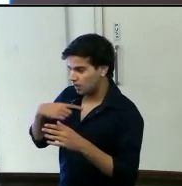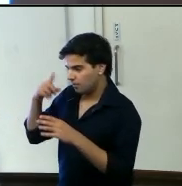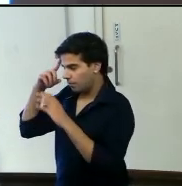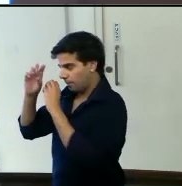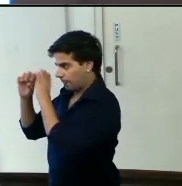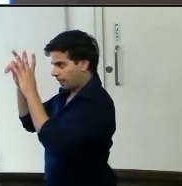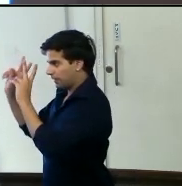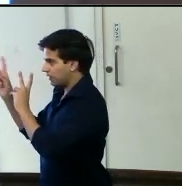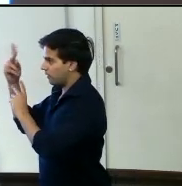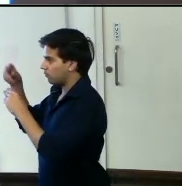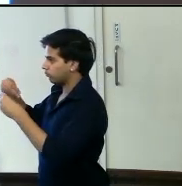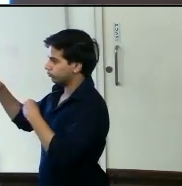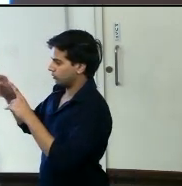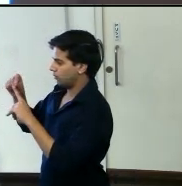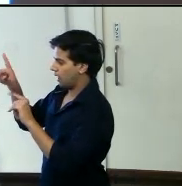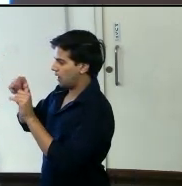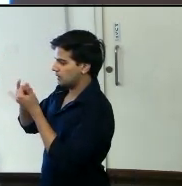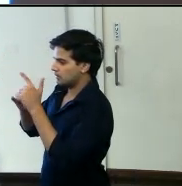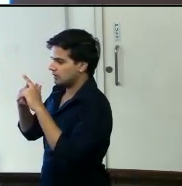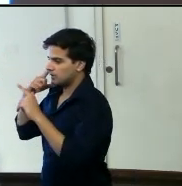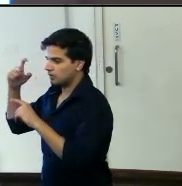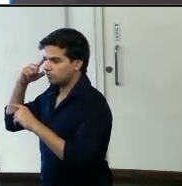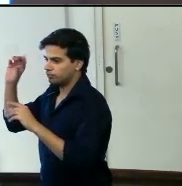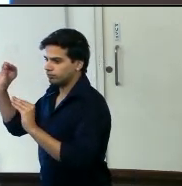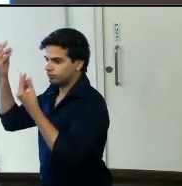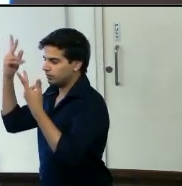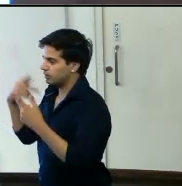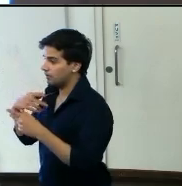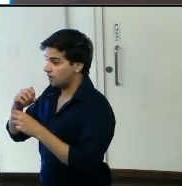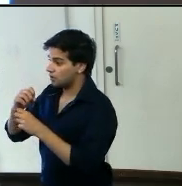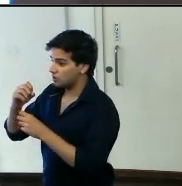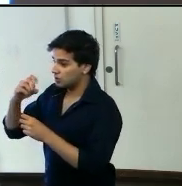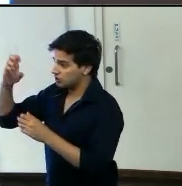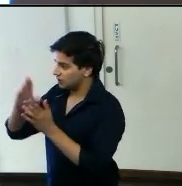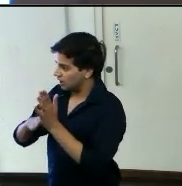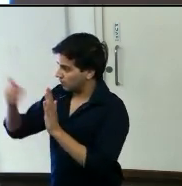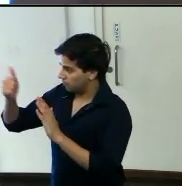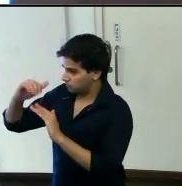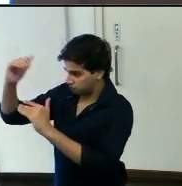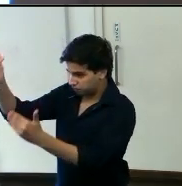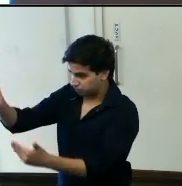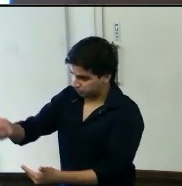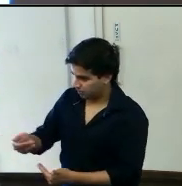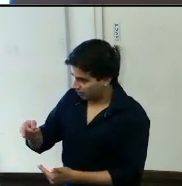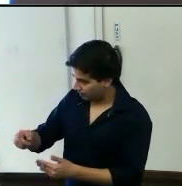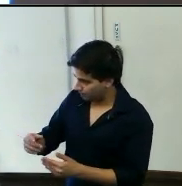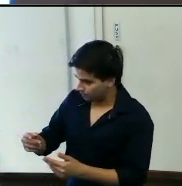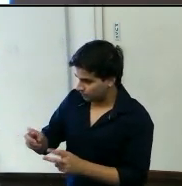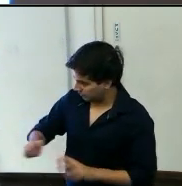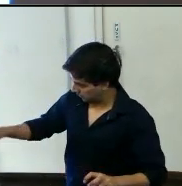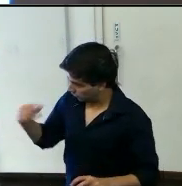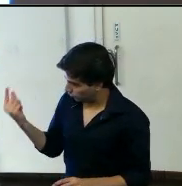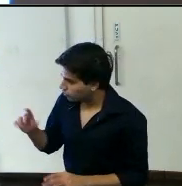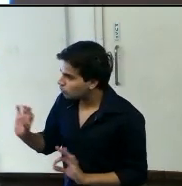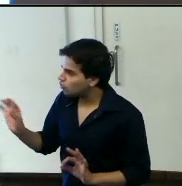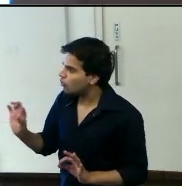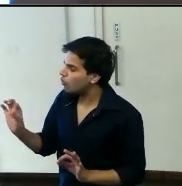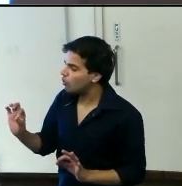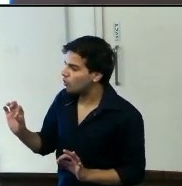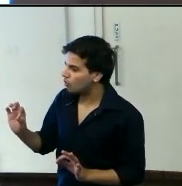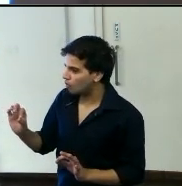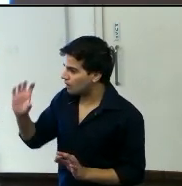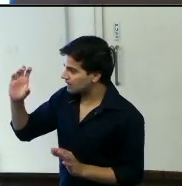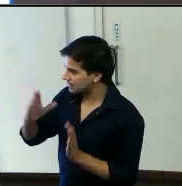different. Like let's say if it's a chief guest, our plastic chair hakput navella idu chair alli kootkolalla. Chief guest will